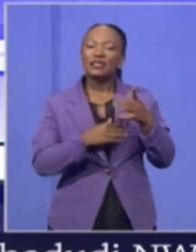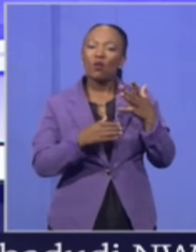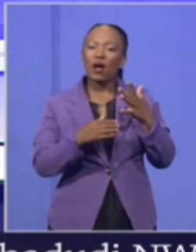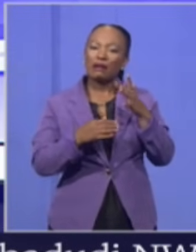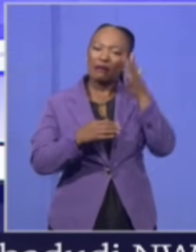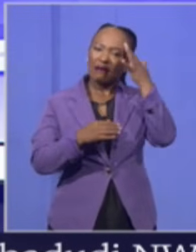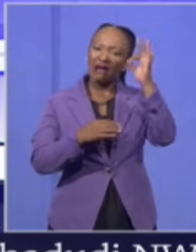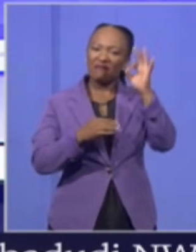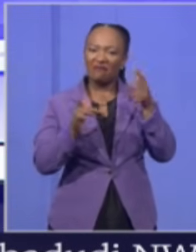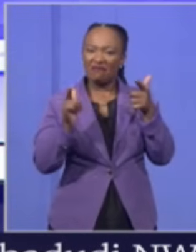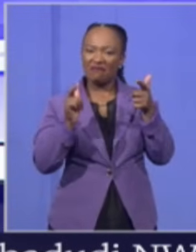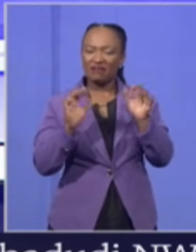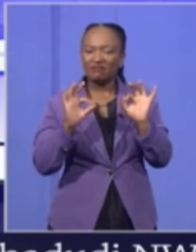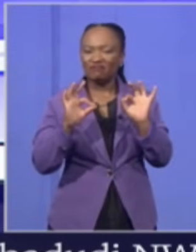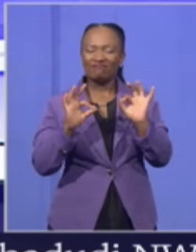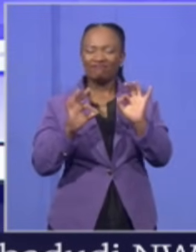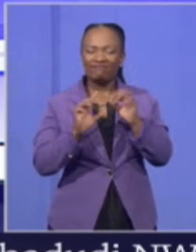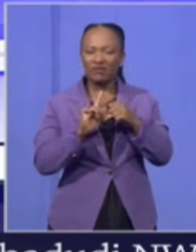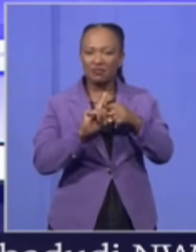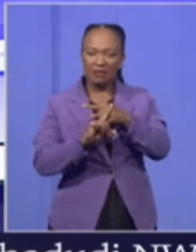rwešwa maikarabelo.